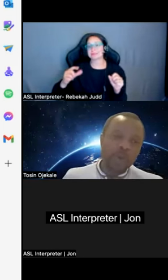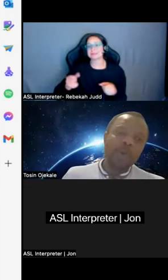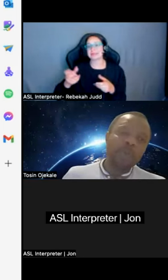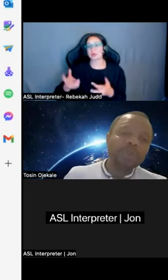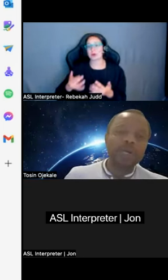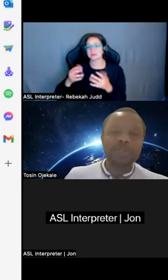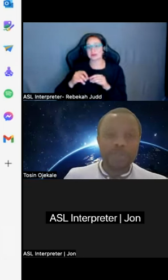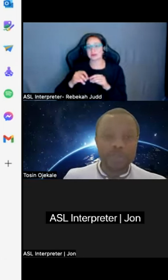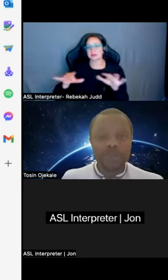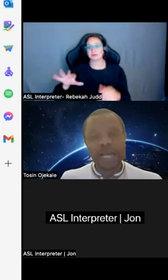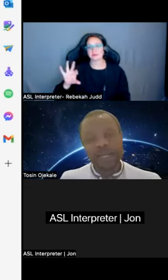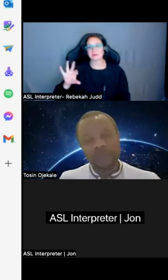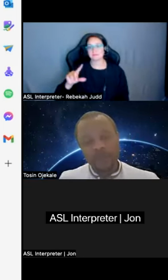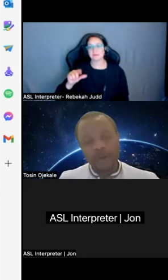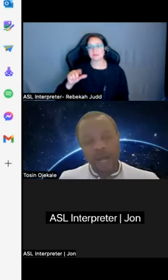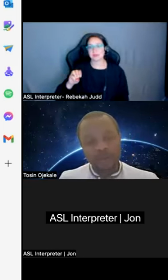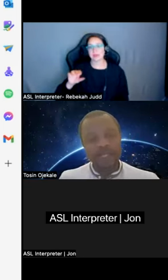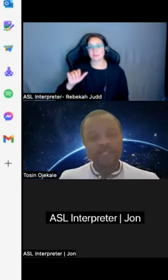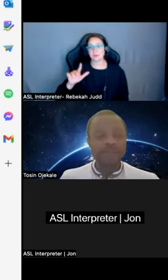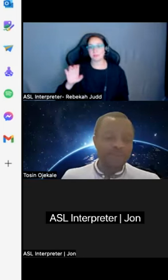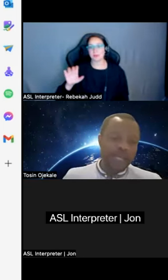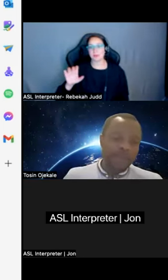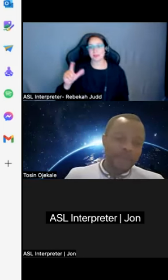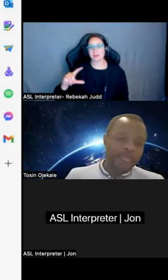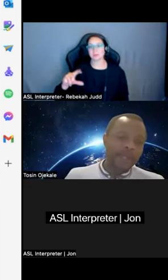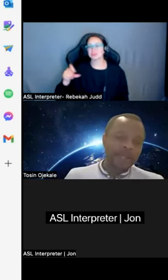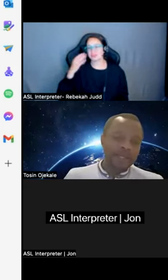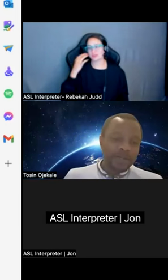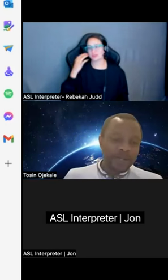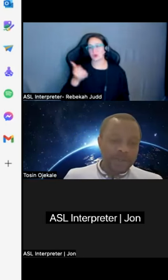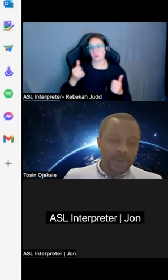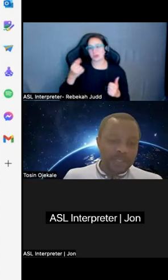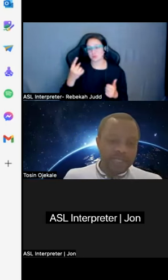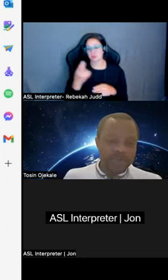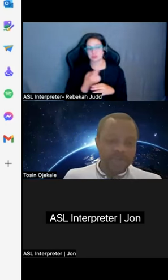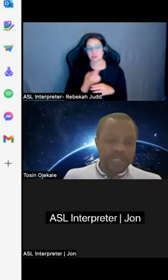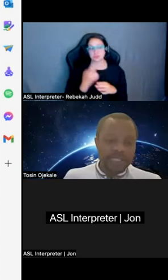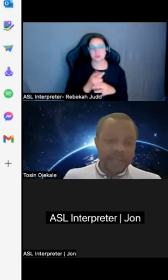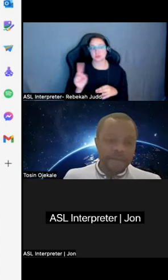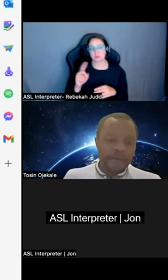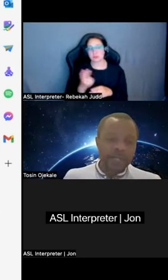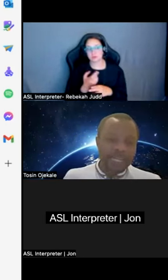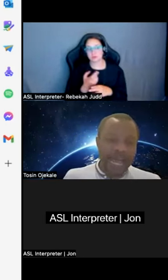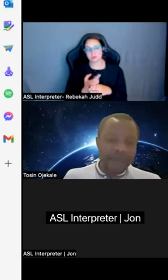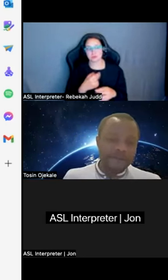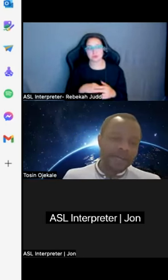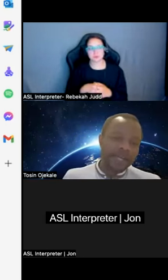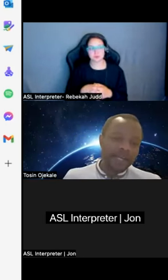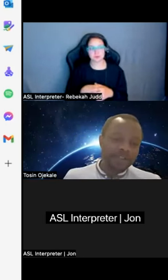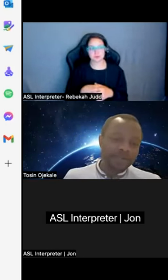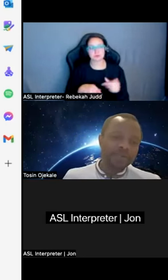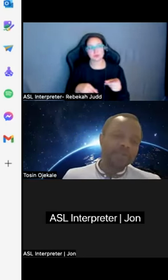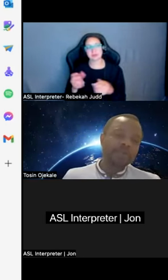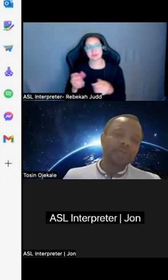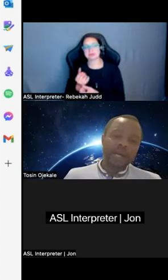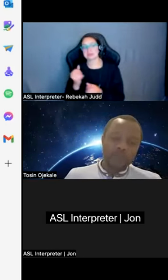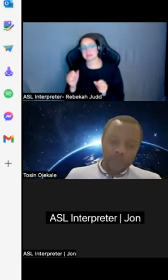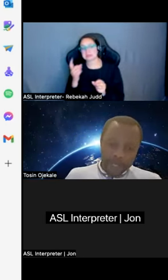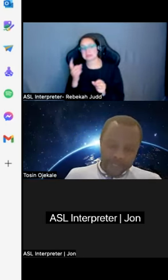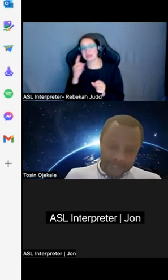know which one to use and when to use them. So this one is what safe for live